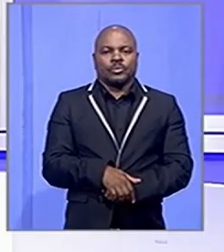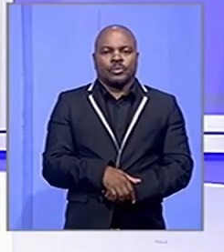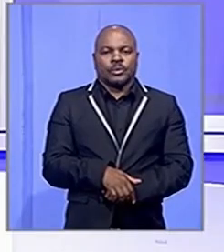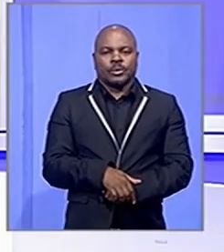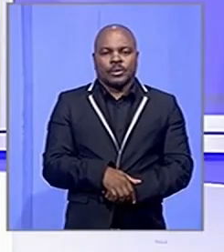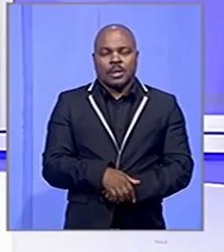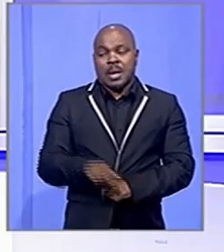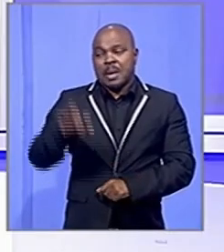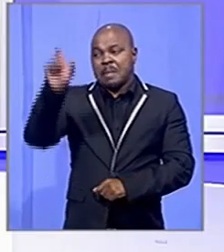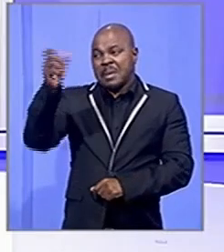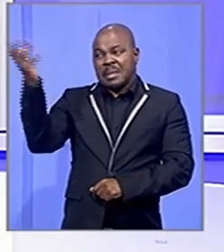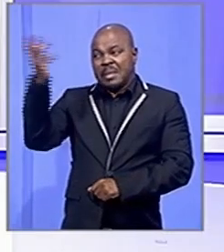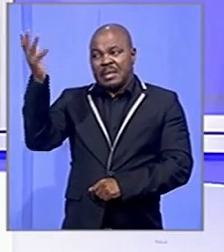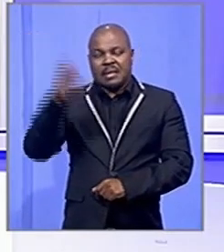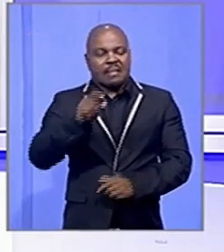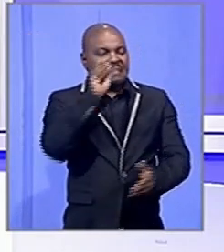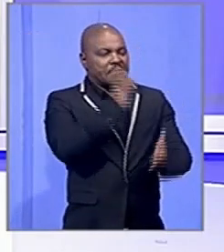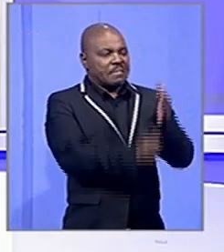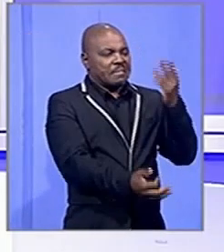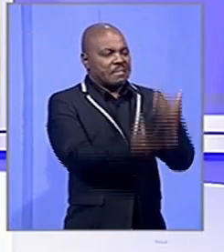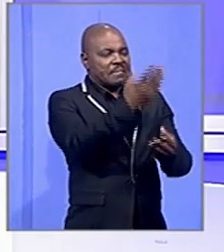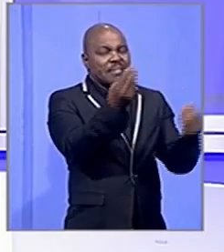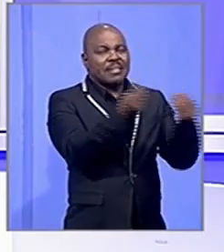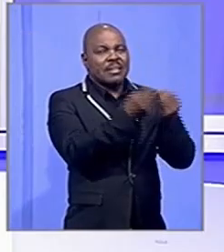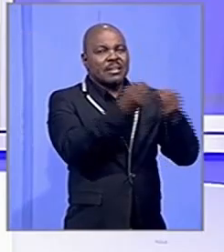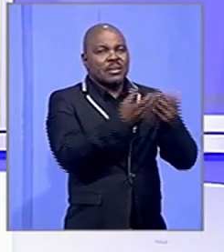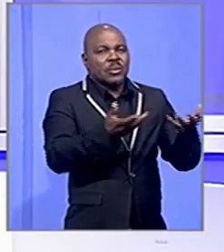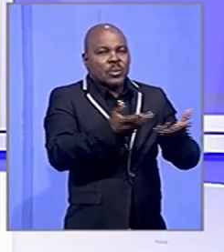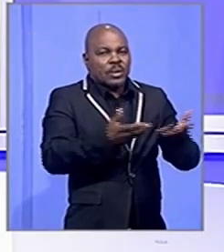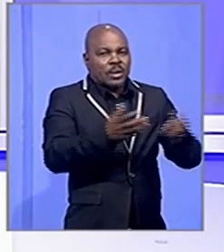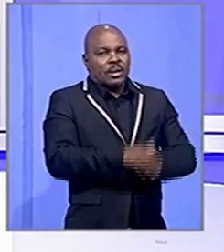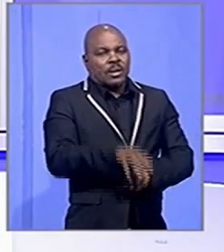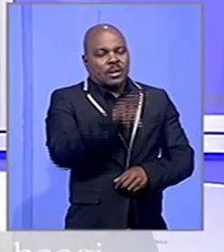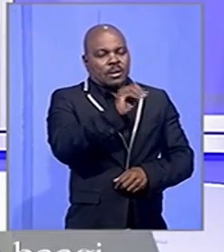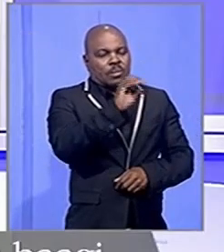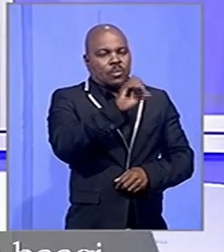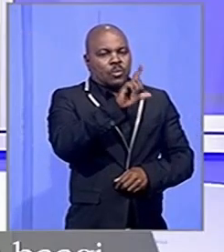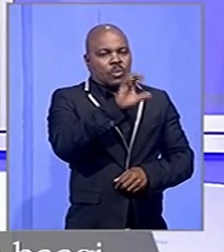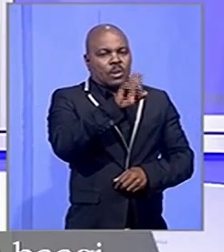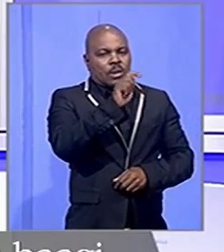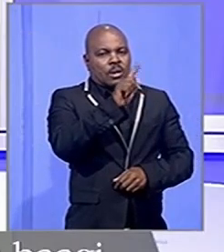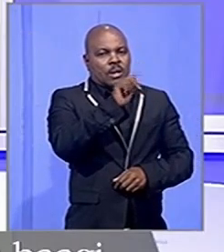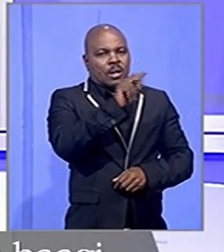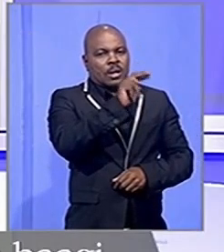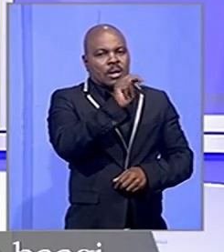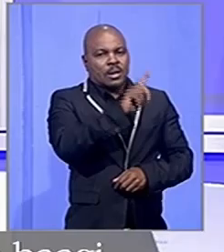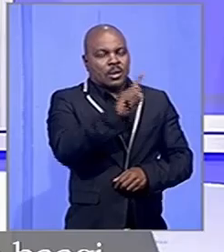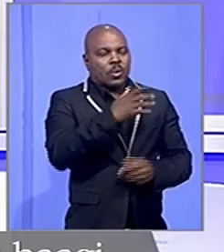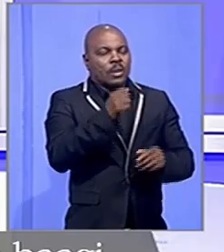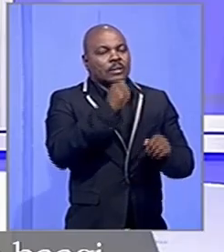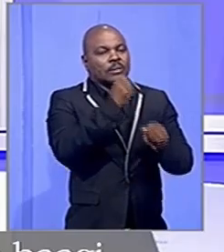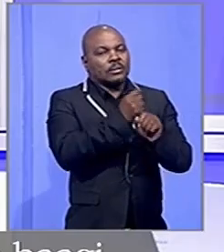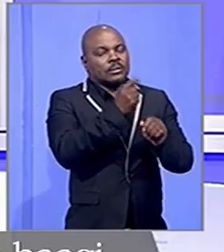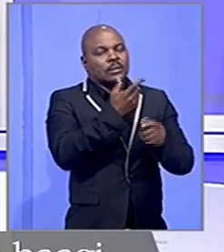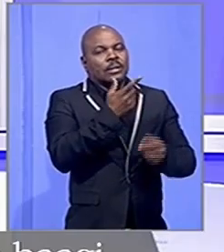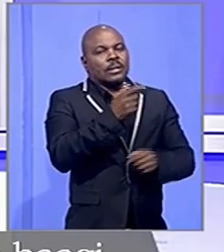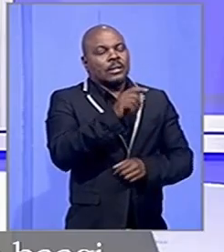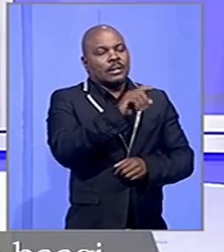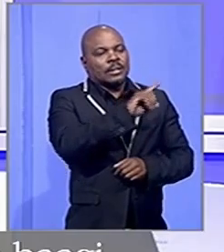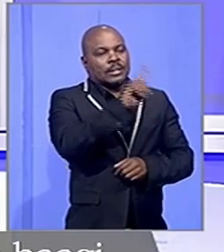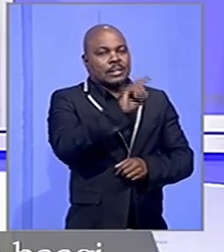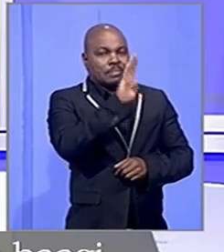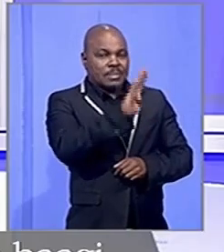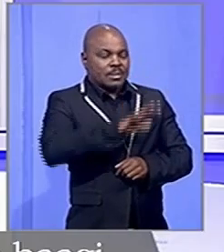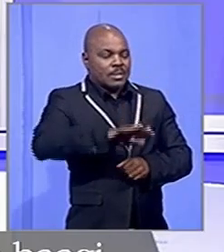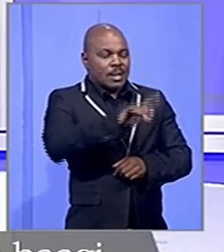Motho yo sa itseweng o fisitse dithoto di le mmalwa kwa motseng wa Moletlane kwa Zebediela gaufi le Polokwane kwa Limpopo. Baagi